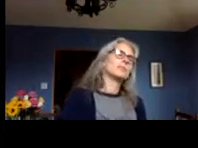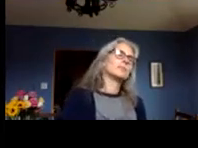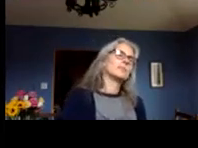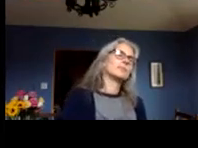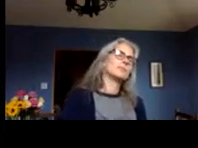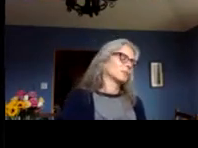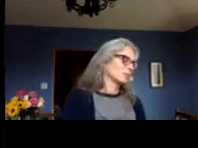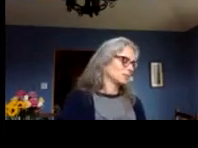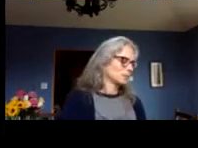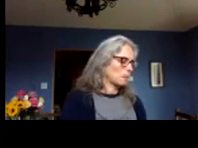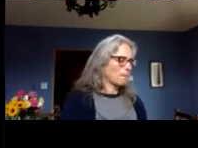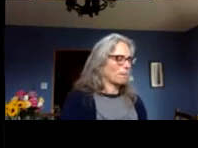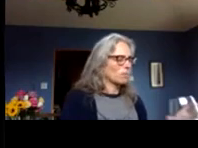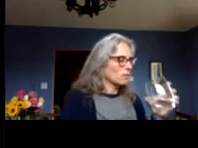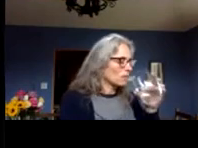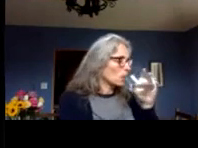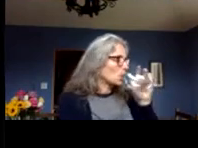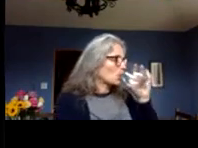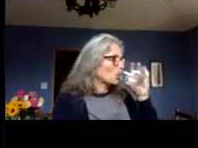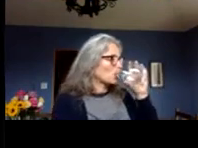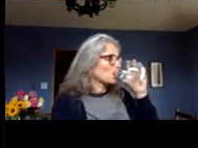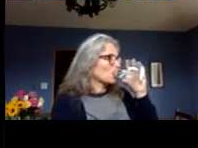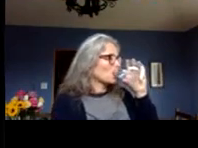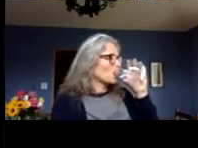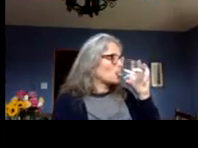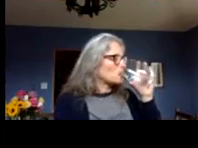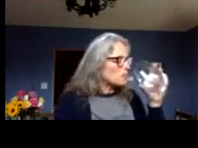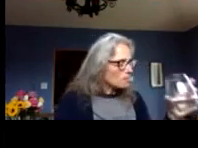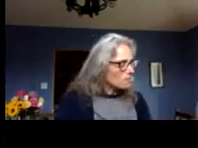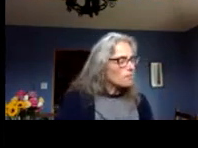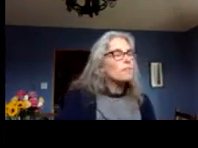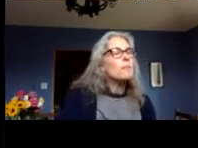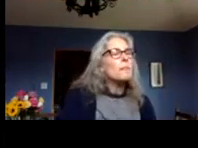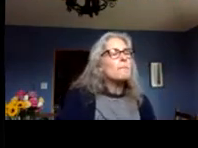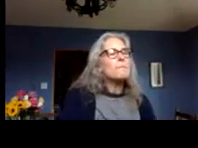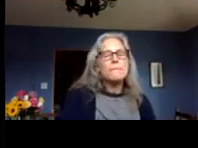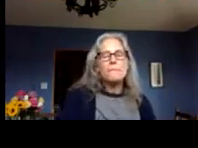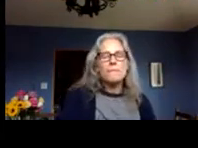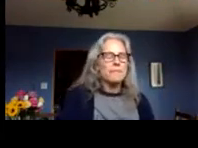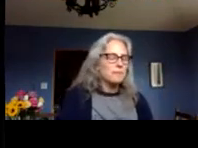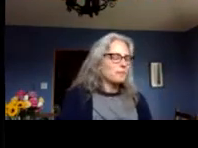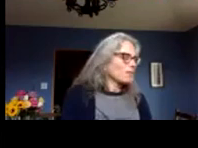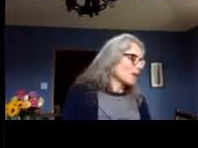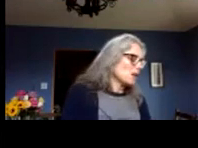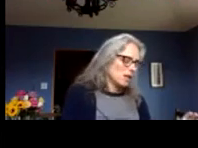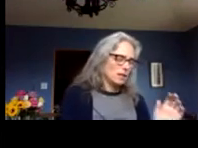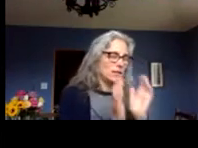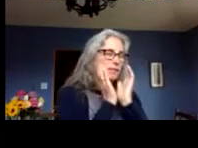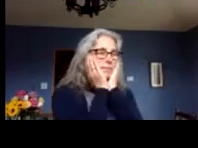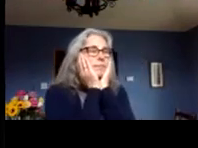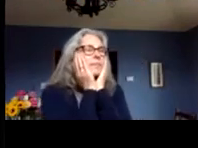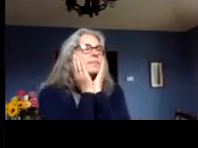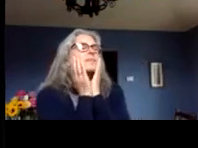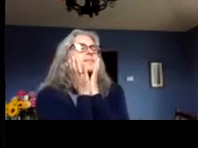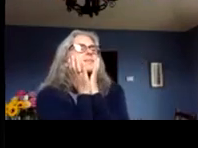Paintings, picture their family favorite dish, all sorts of stuff. Oh, Brian says they can design a Google form questionnaire regarding a topic.